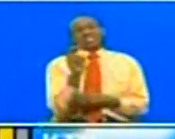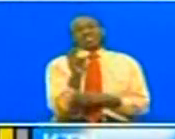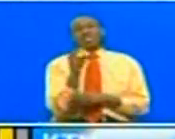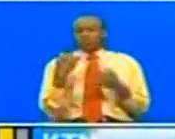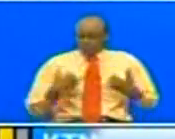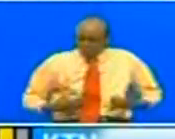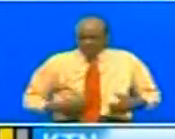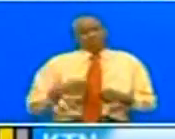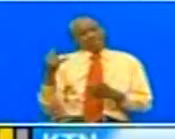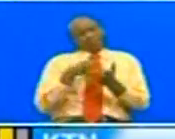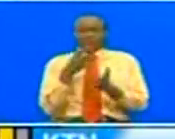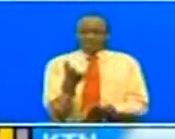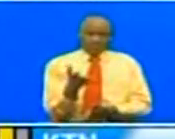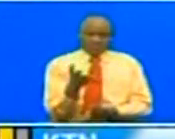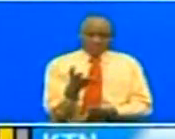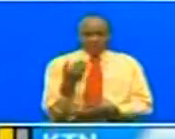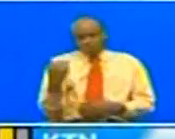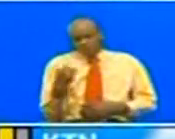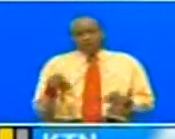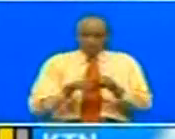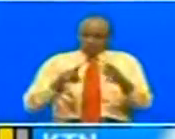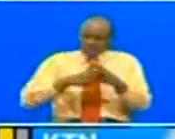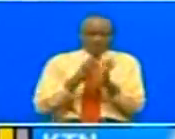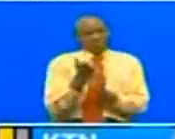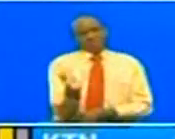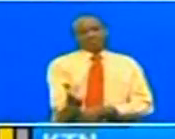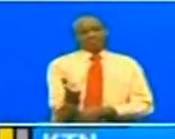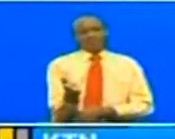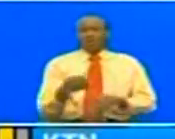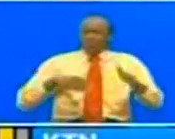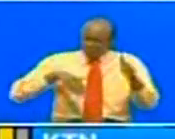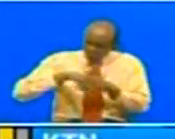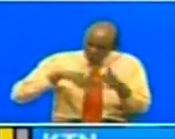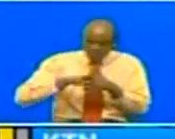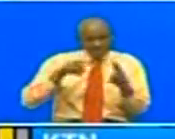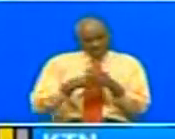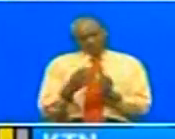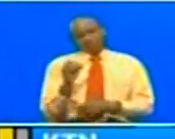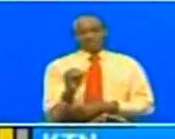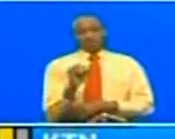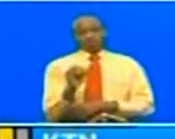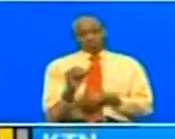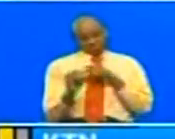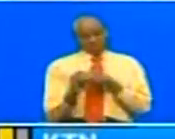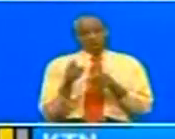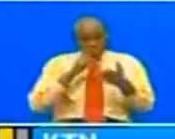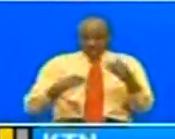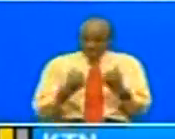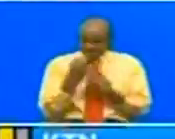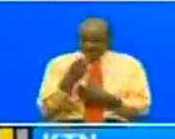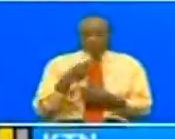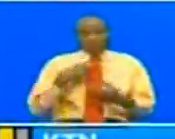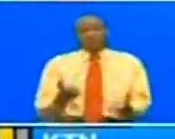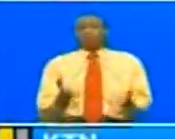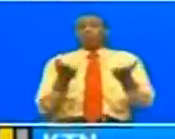youth. Wale watoto wadogo pia tuanze na wao. Football is at the grassroots. And what is happening here is to promote